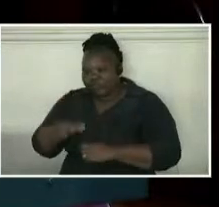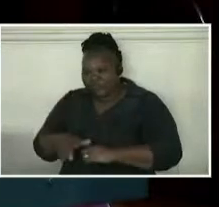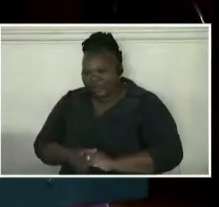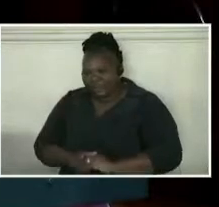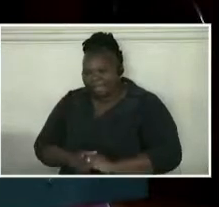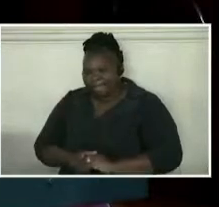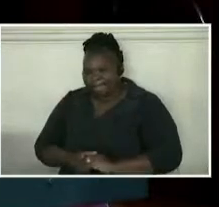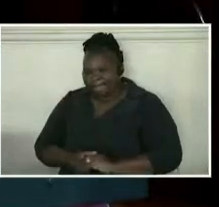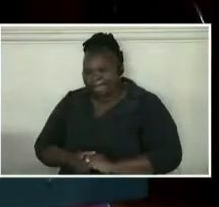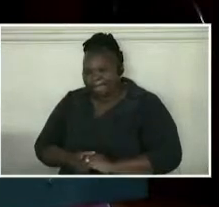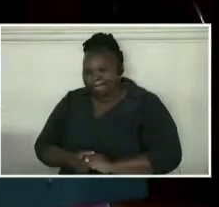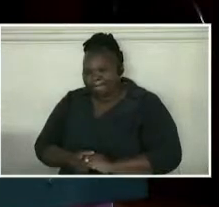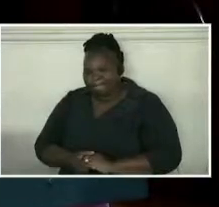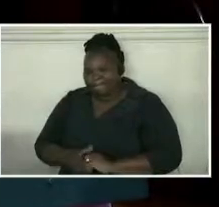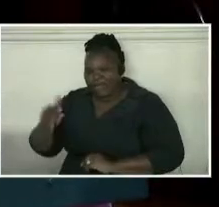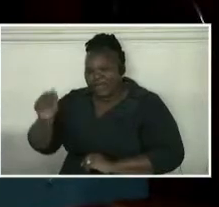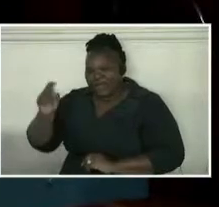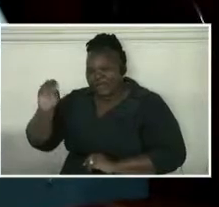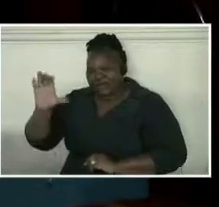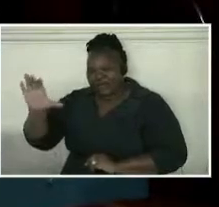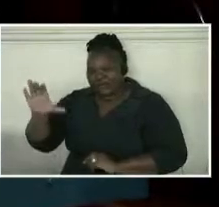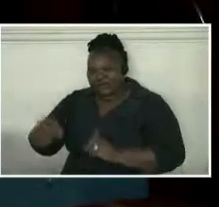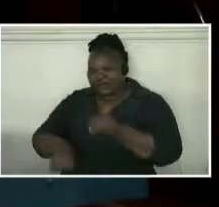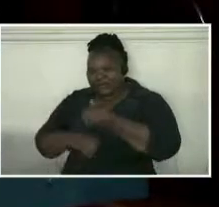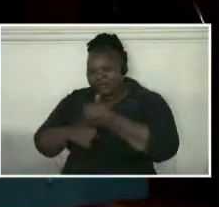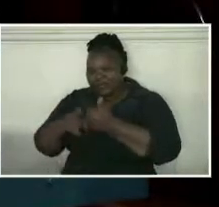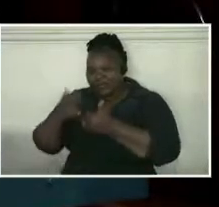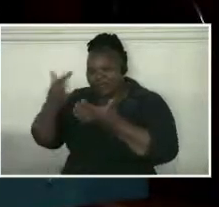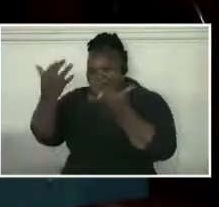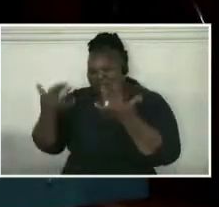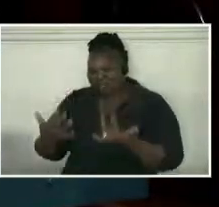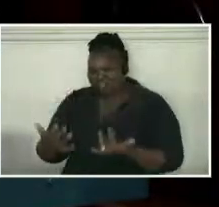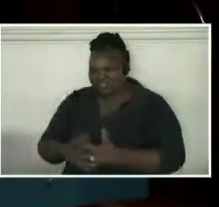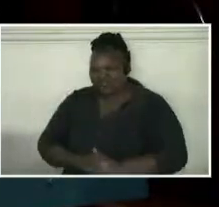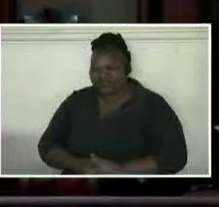uh if the nc supports the budget